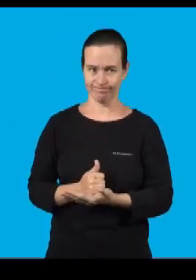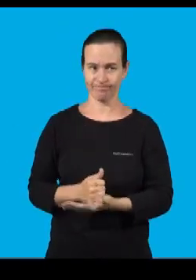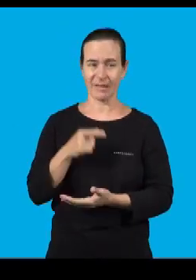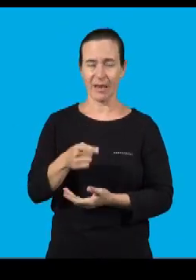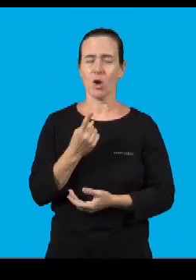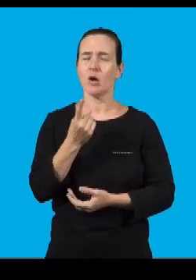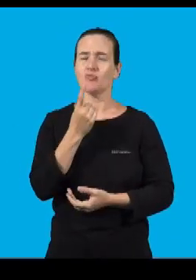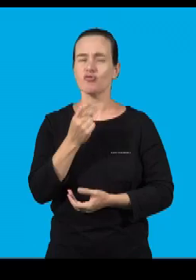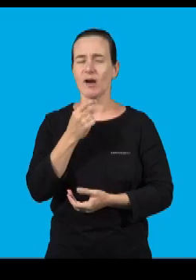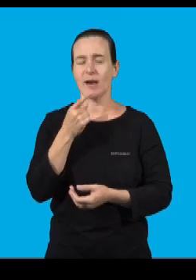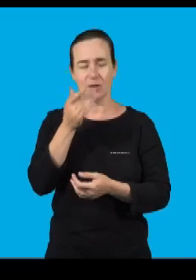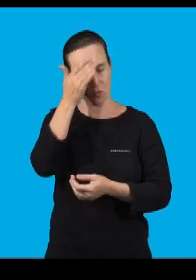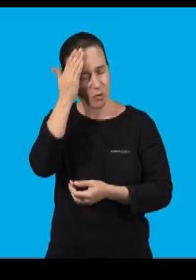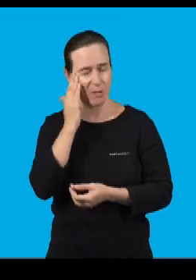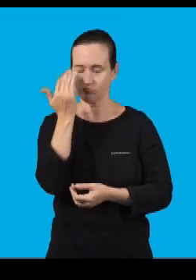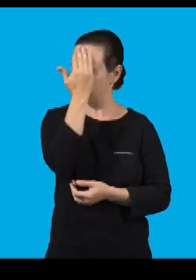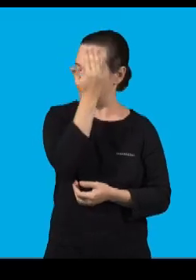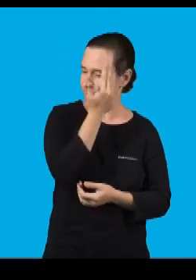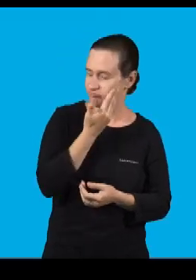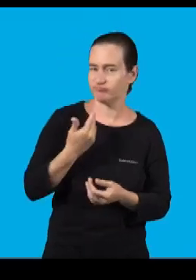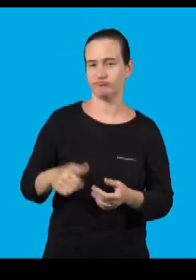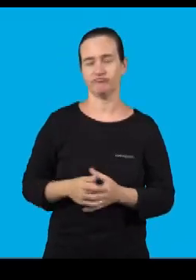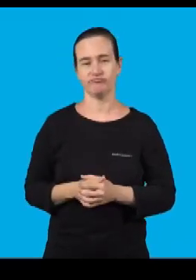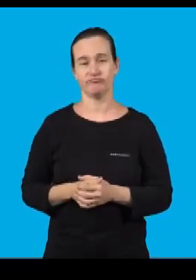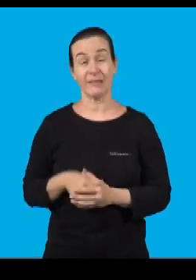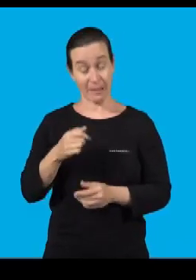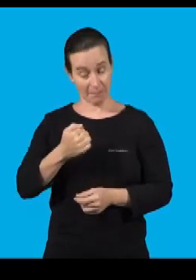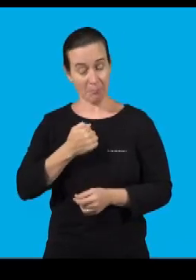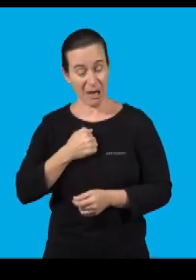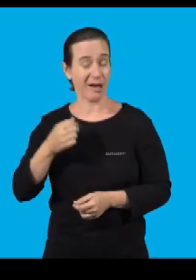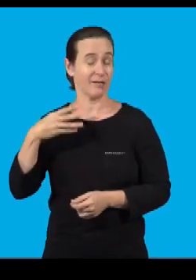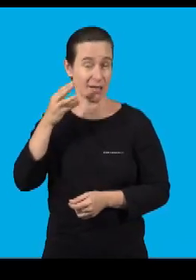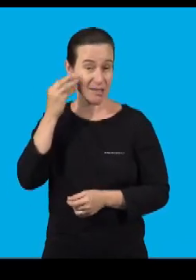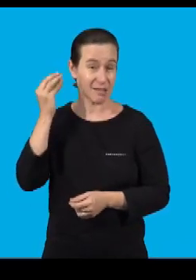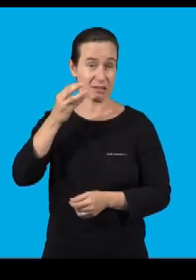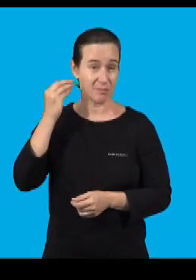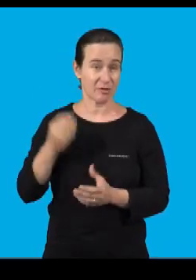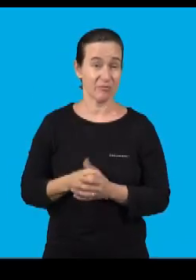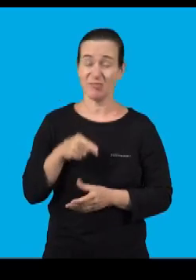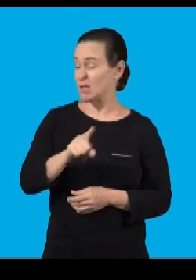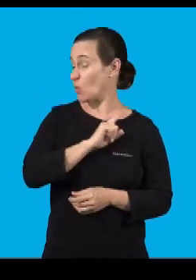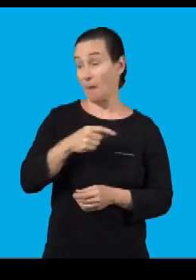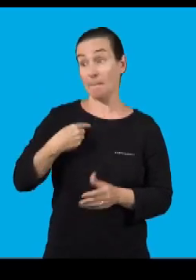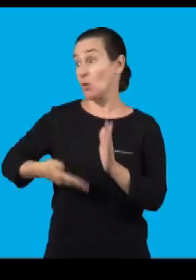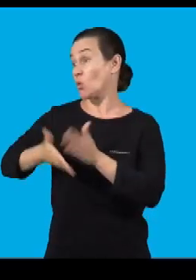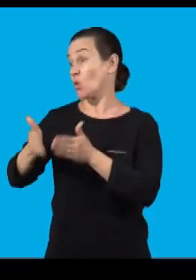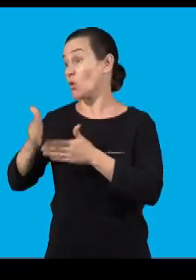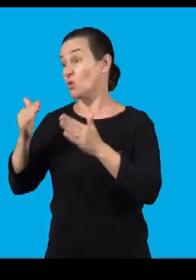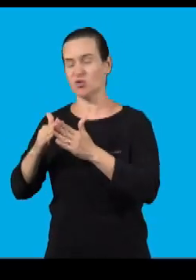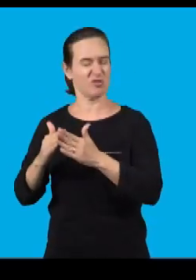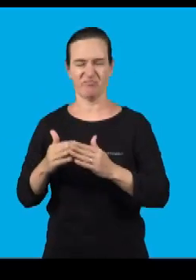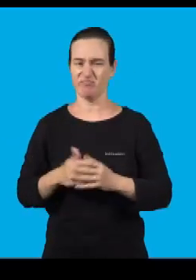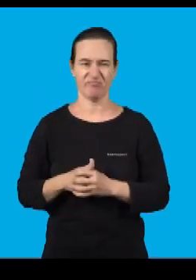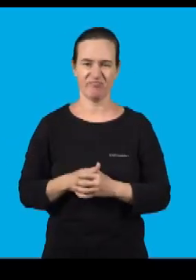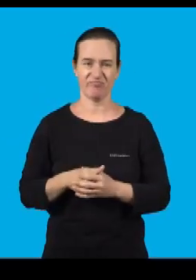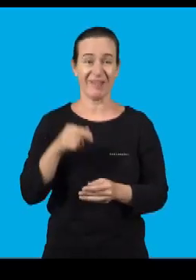to wipe his face. This is my experience, he said. That is why I no longer go to church. And that is why you